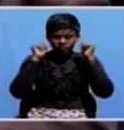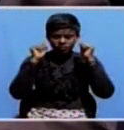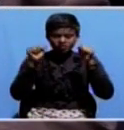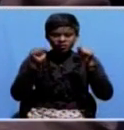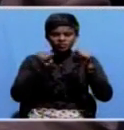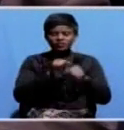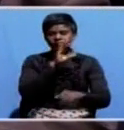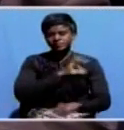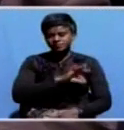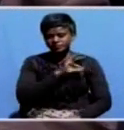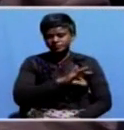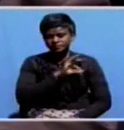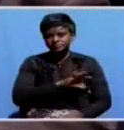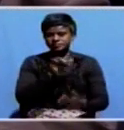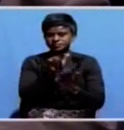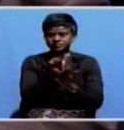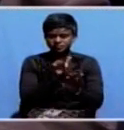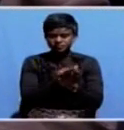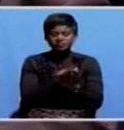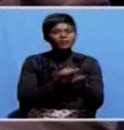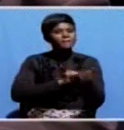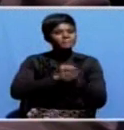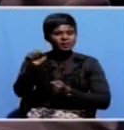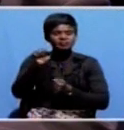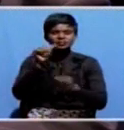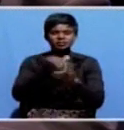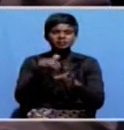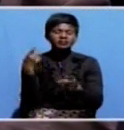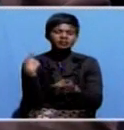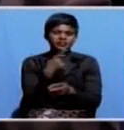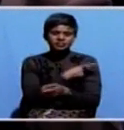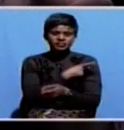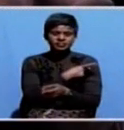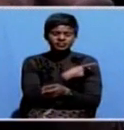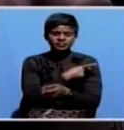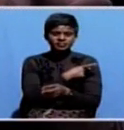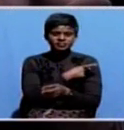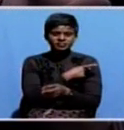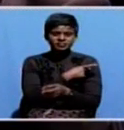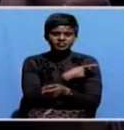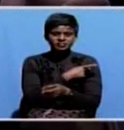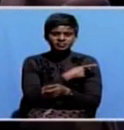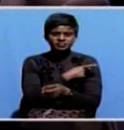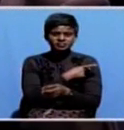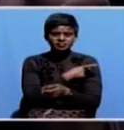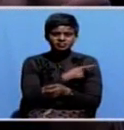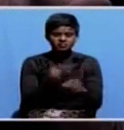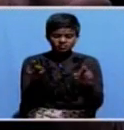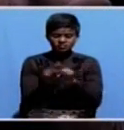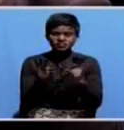Emolument Act was passed. And it was